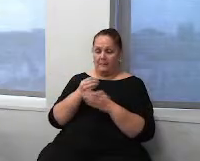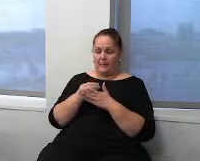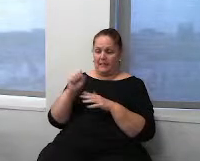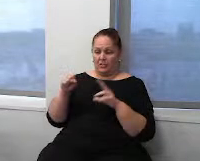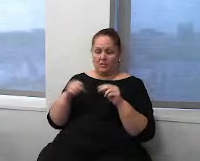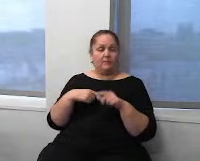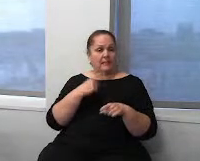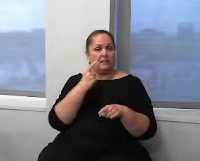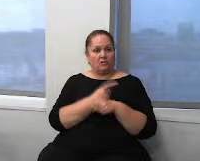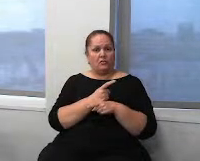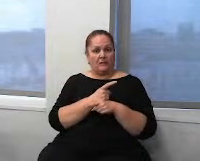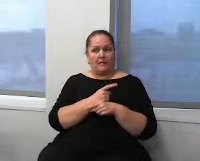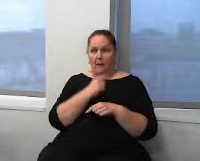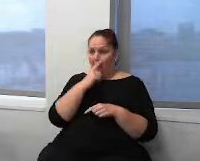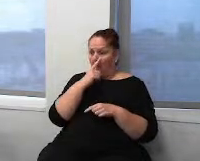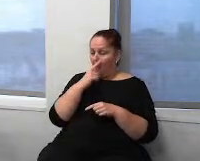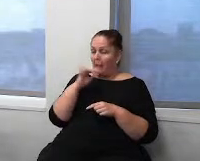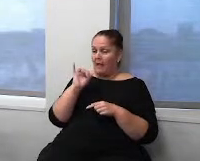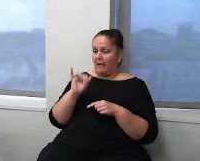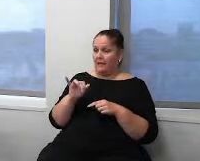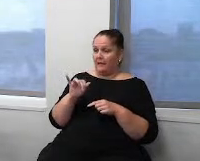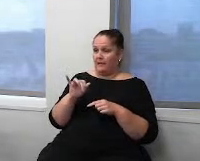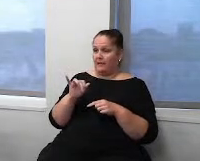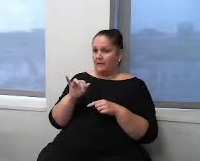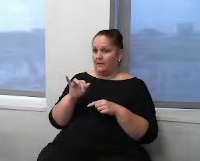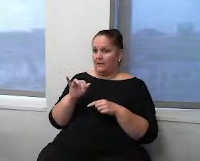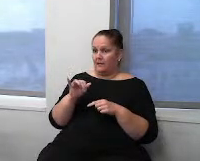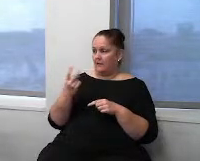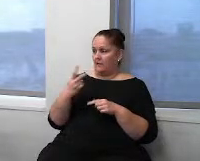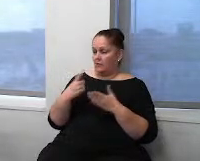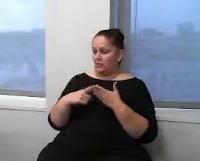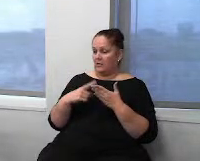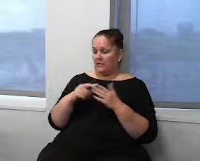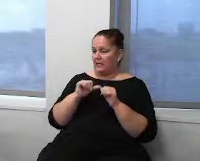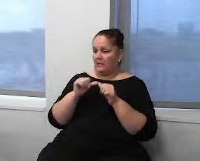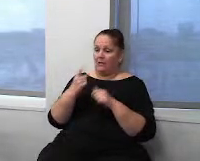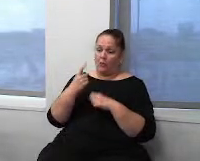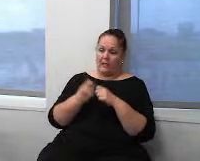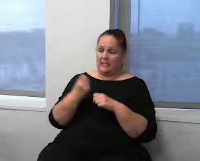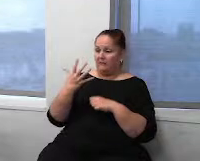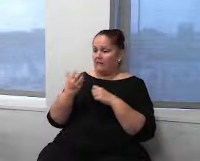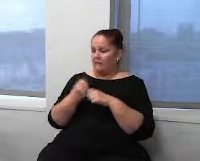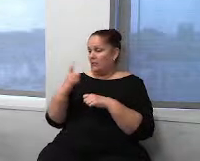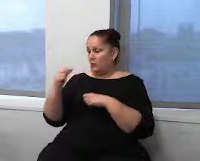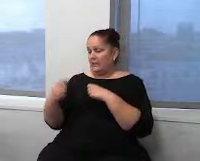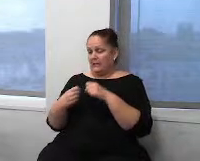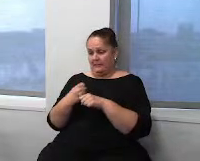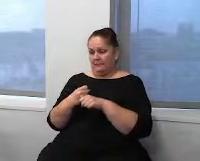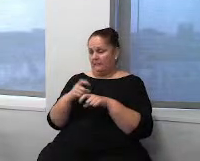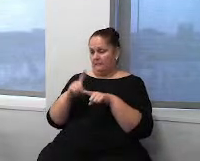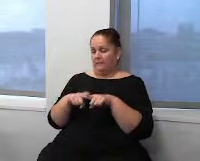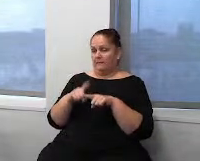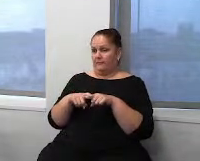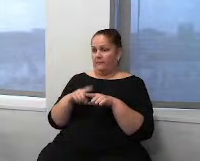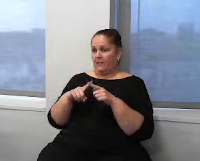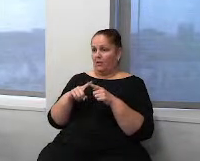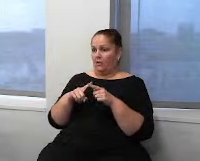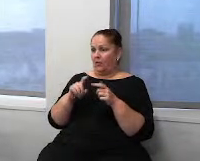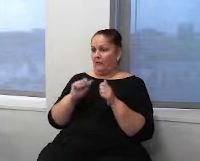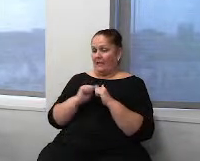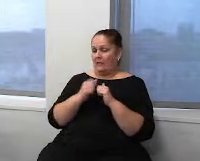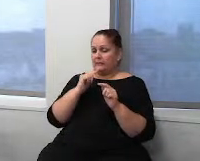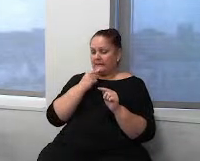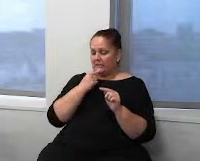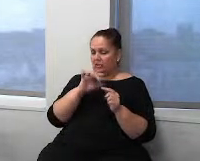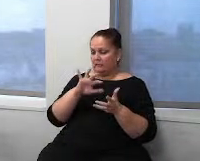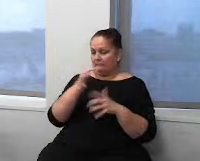get extra money or not. Is that correct? That is correct. And you and I just said, could last 1 year, 5 years, 20 years. It all